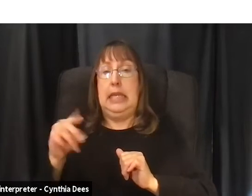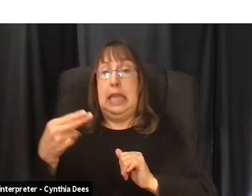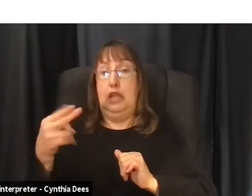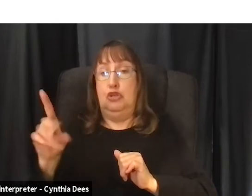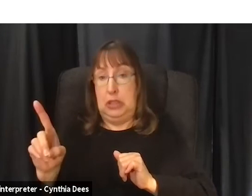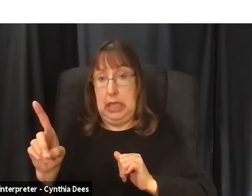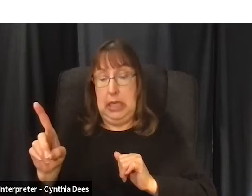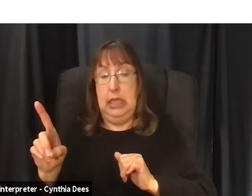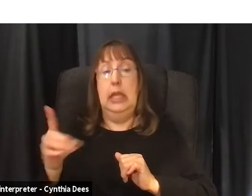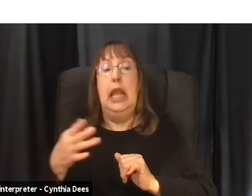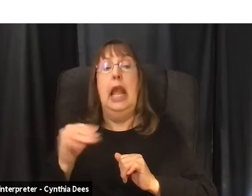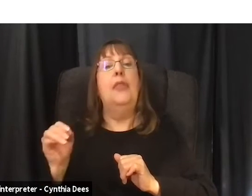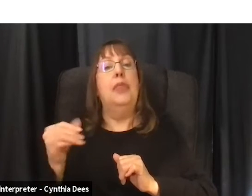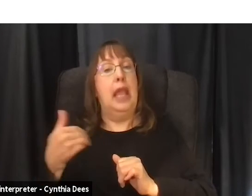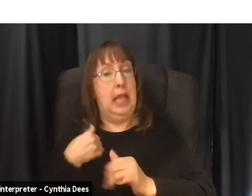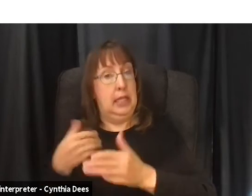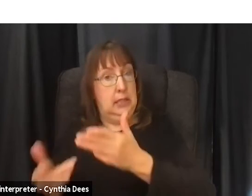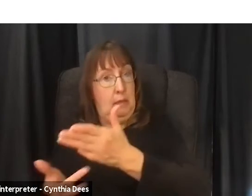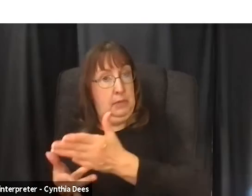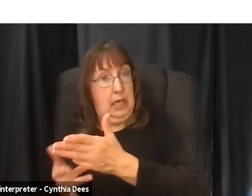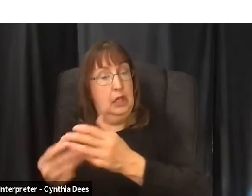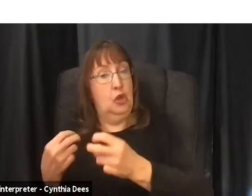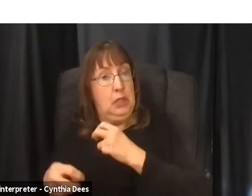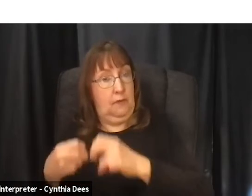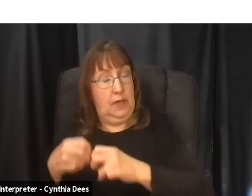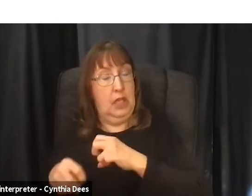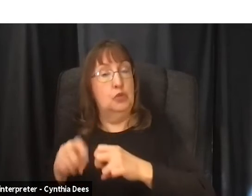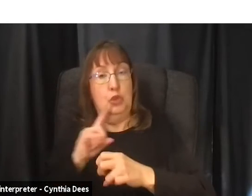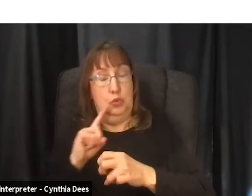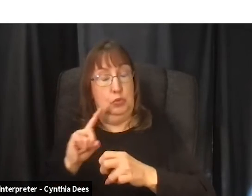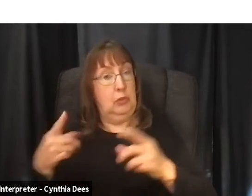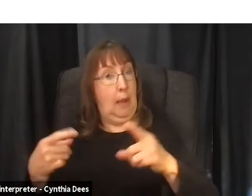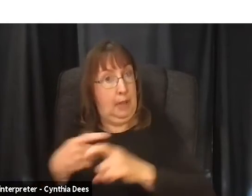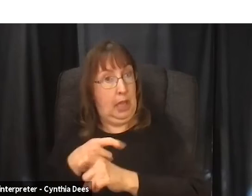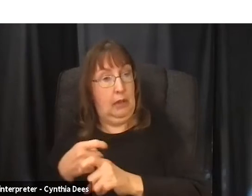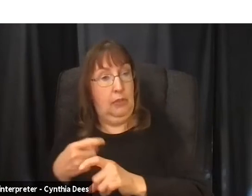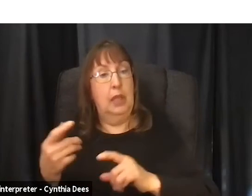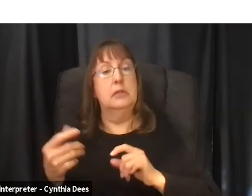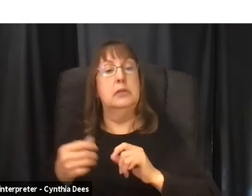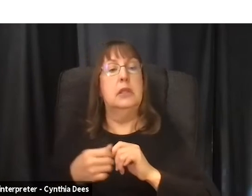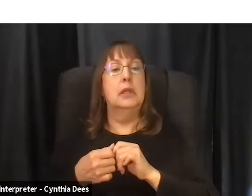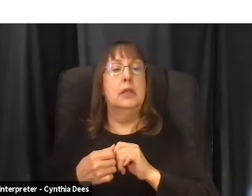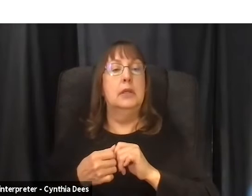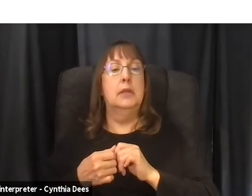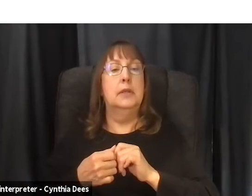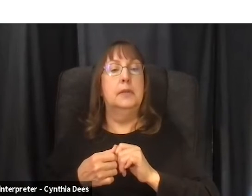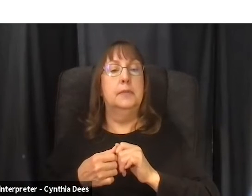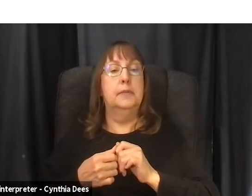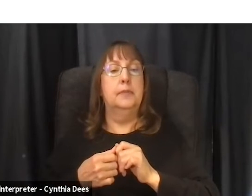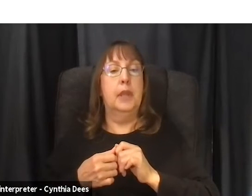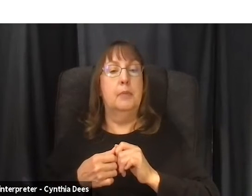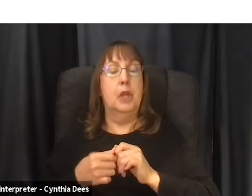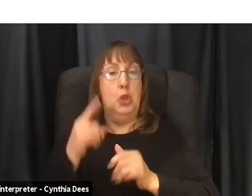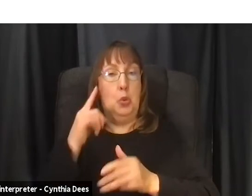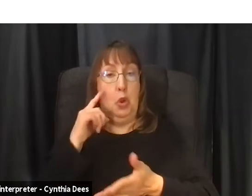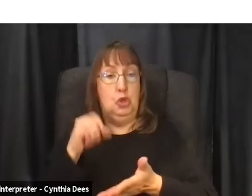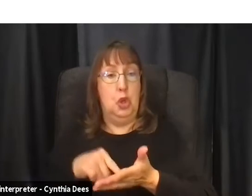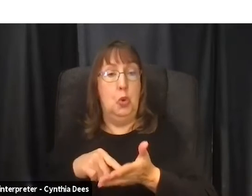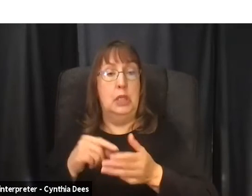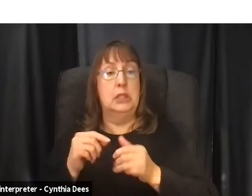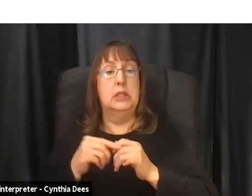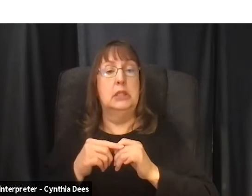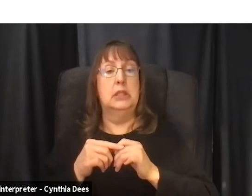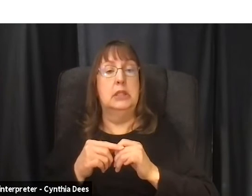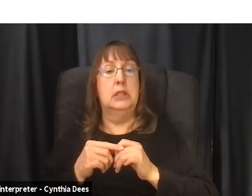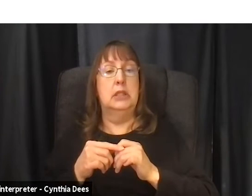they also had some technical difficulties, which kind of added to the impact of this experience. But you'll notice it